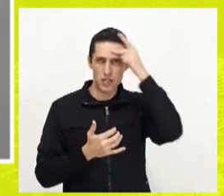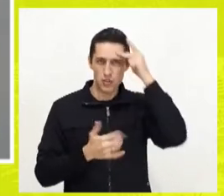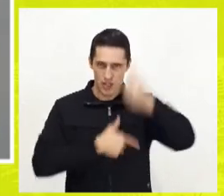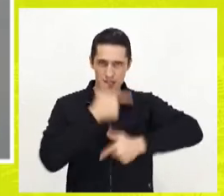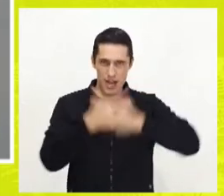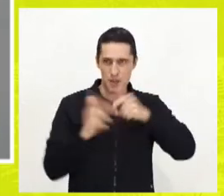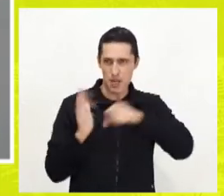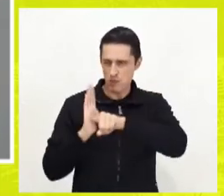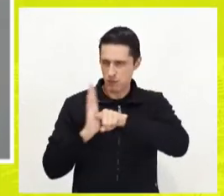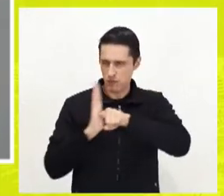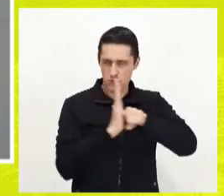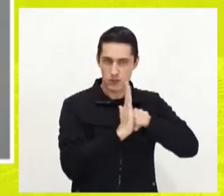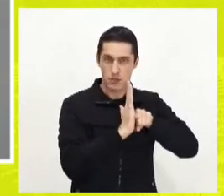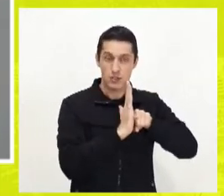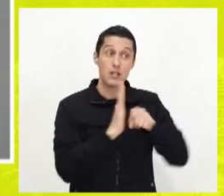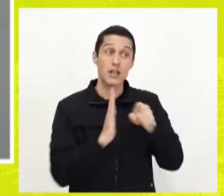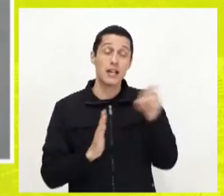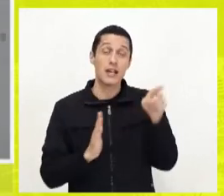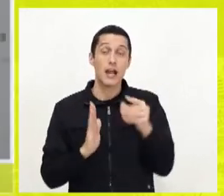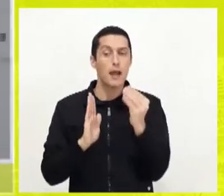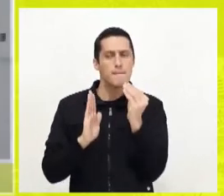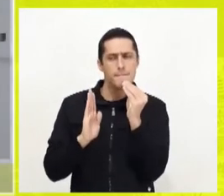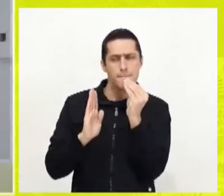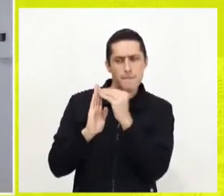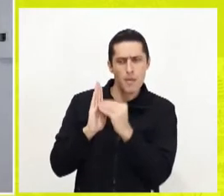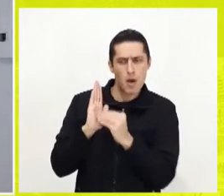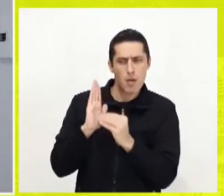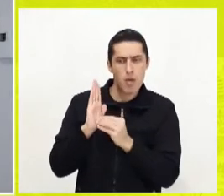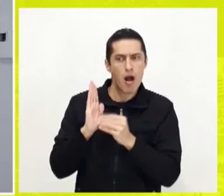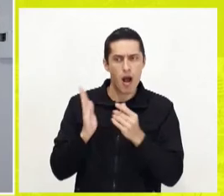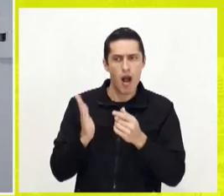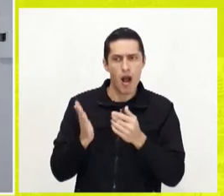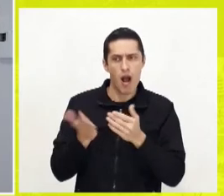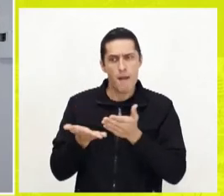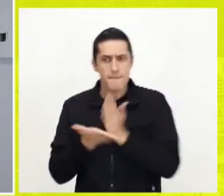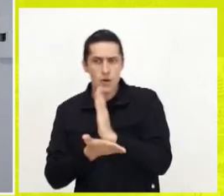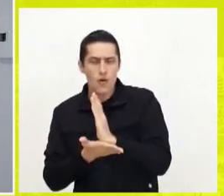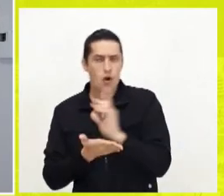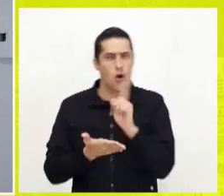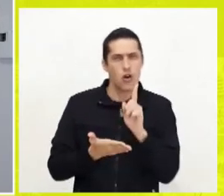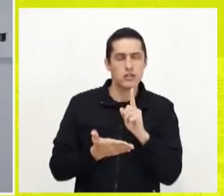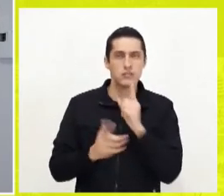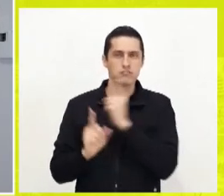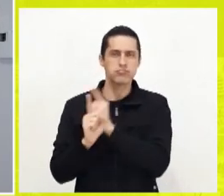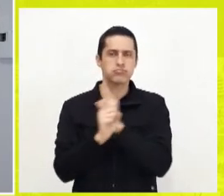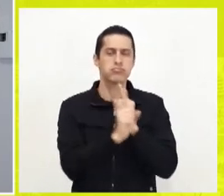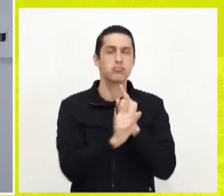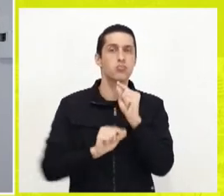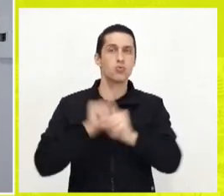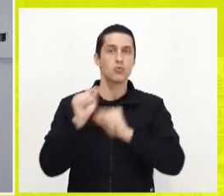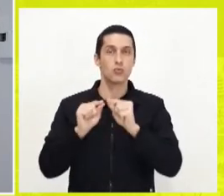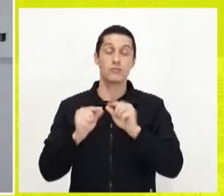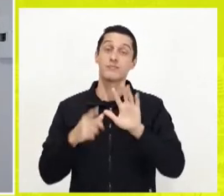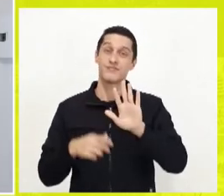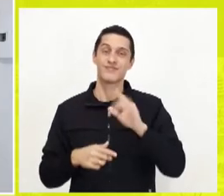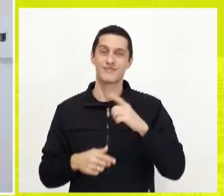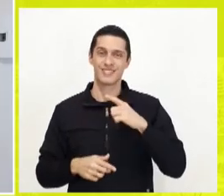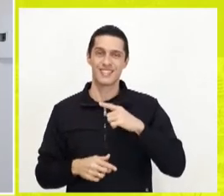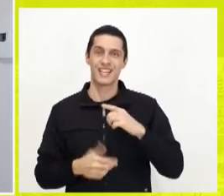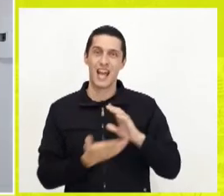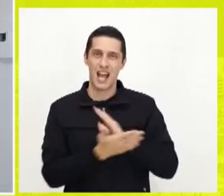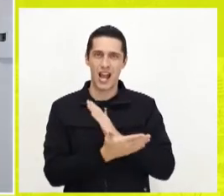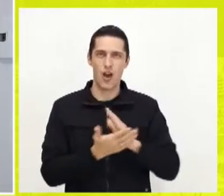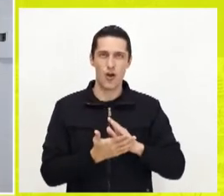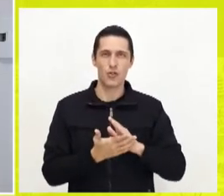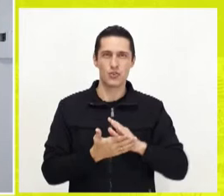leave their work there lauda and other verifiers in latin america were faster to be able